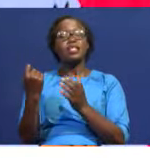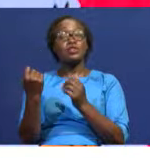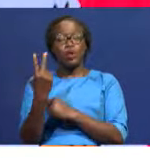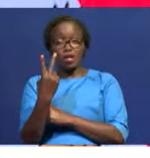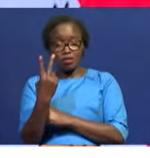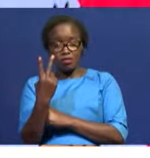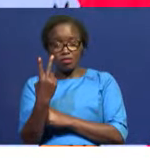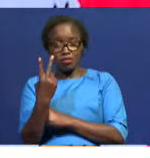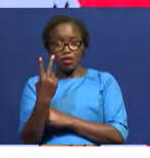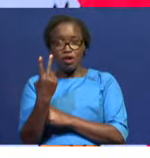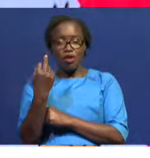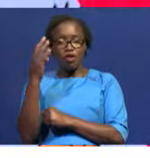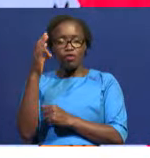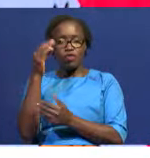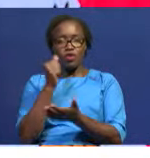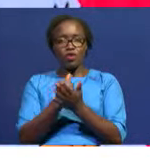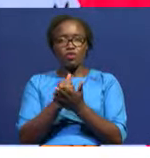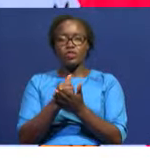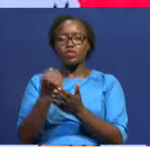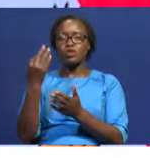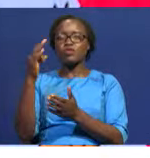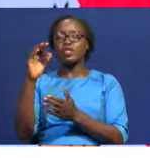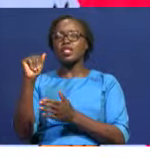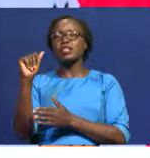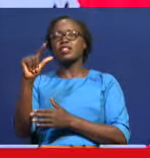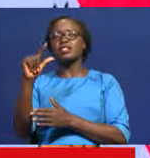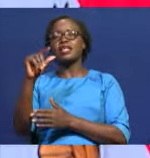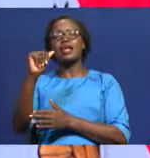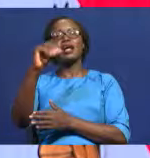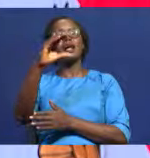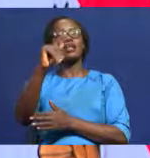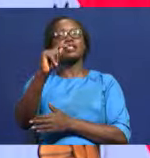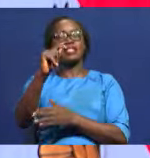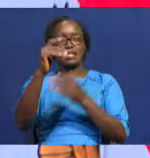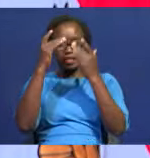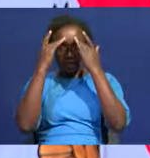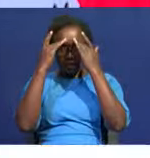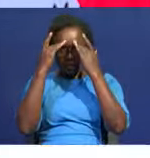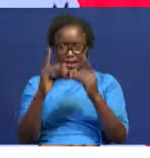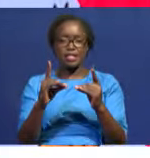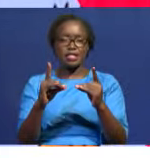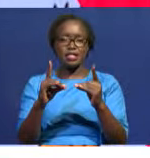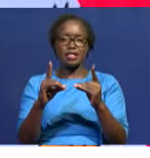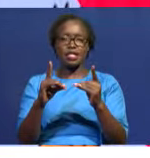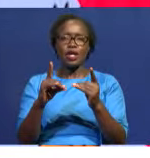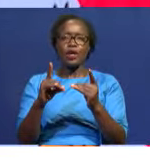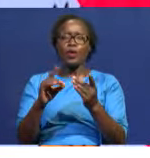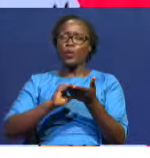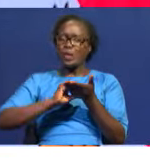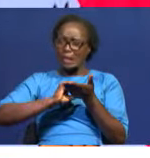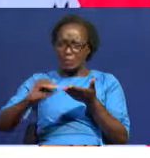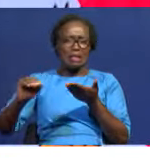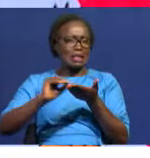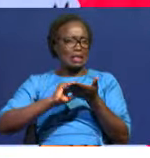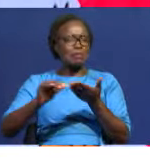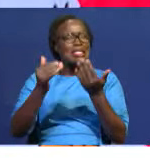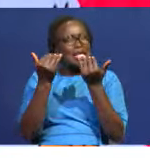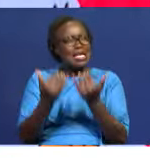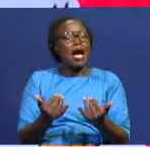Sections 12 of the Office of the Attorney General's Act, decided to dismiss with immediate